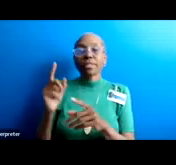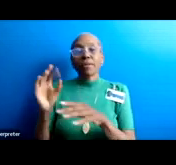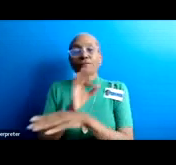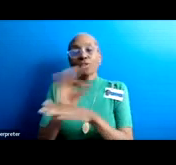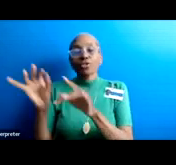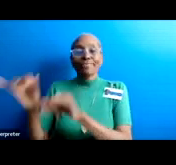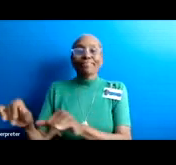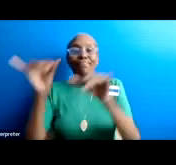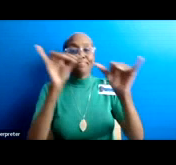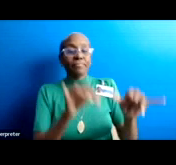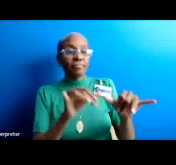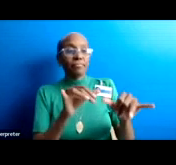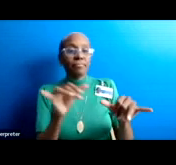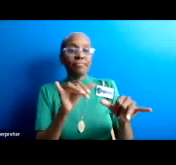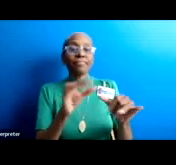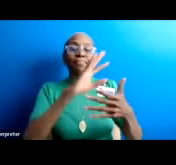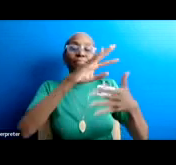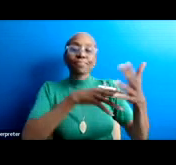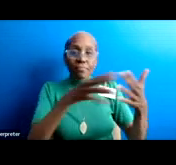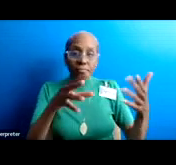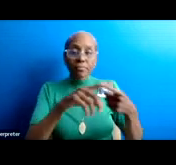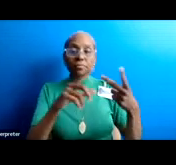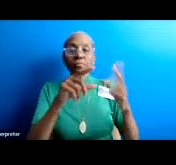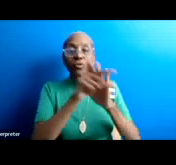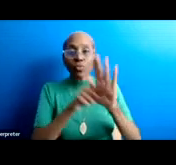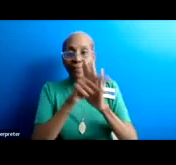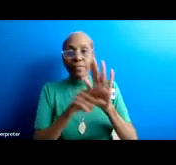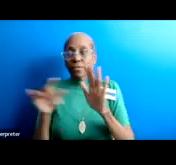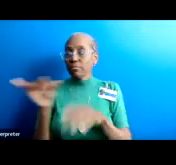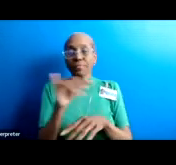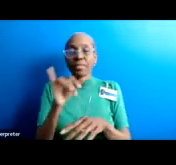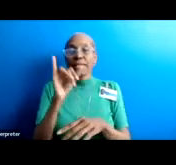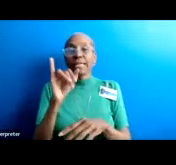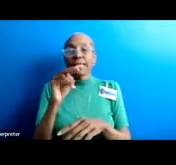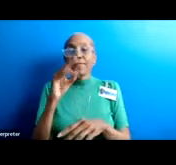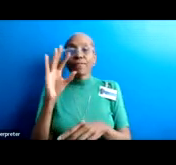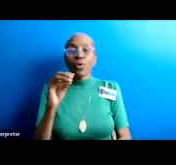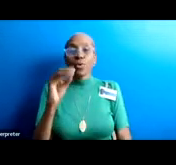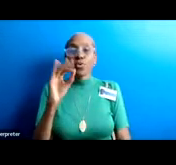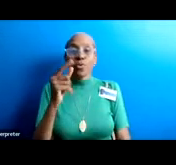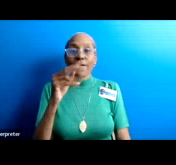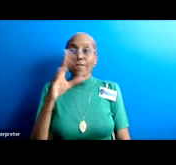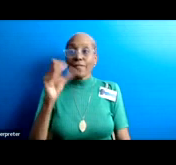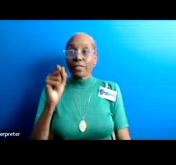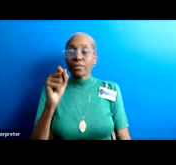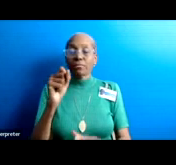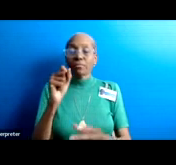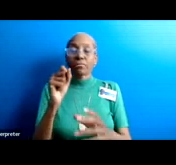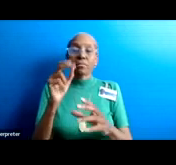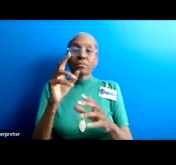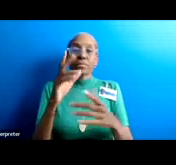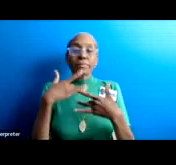lot like charts and graphs. So infographics inherently are images, usually with